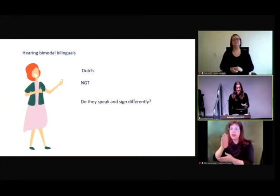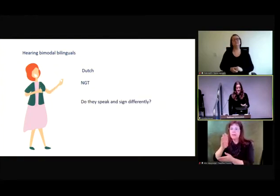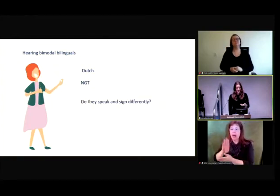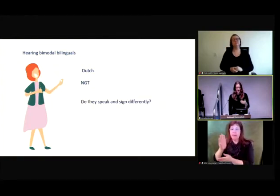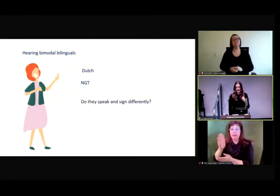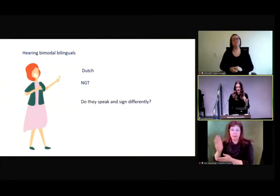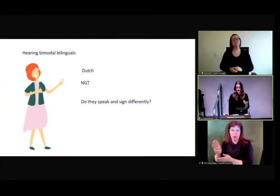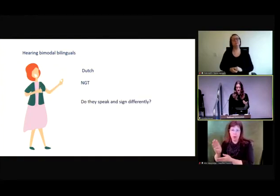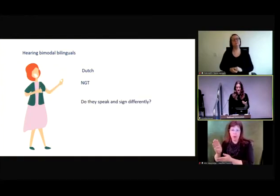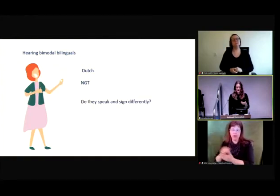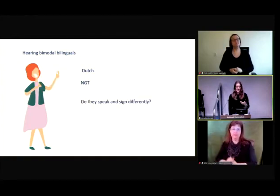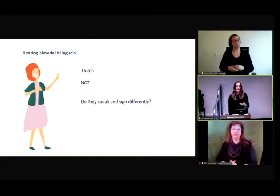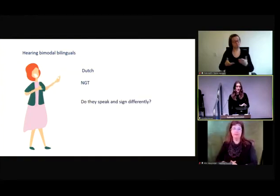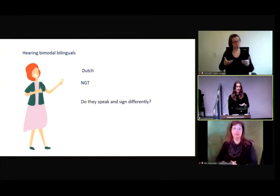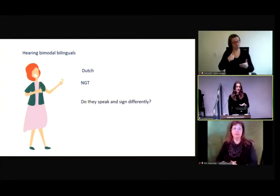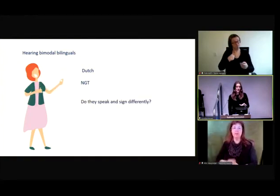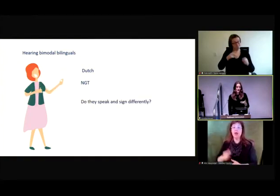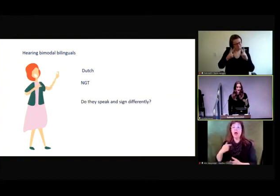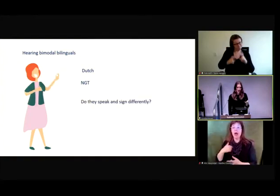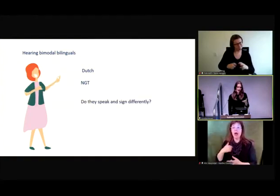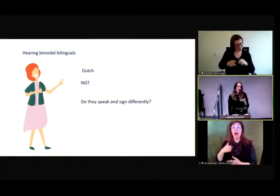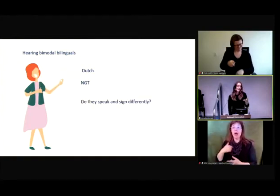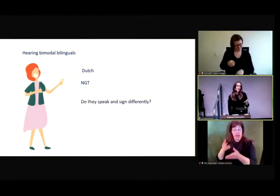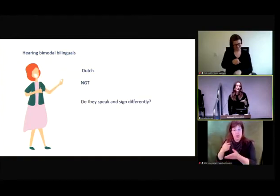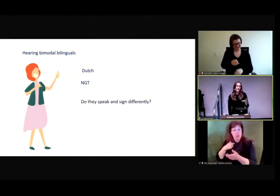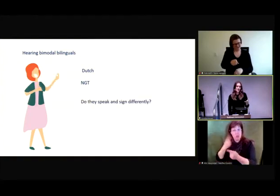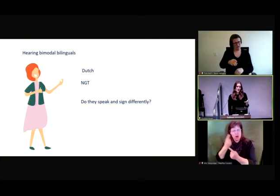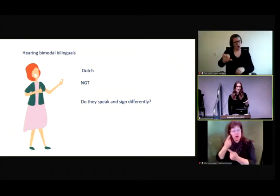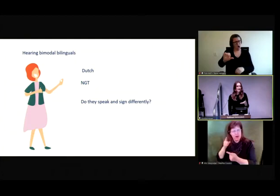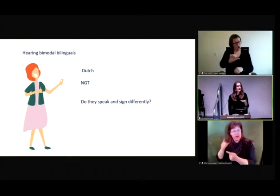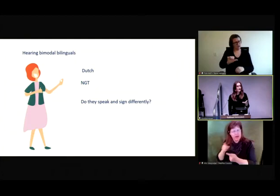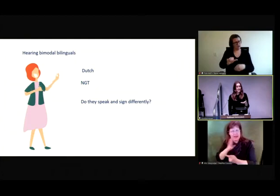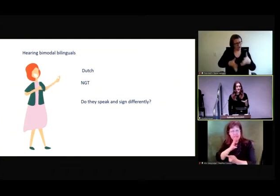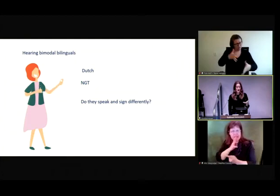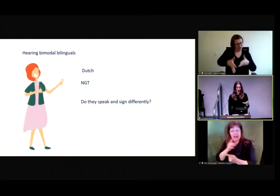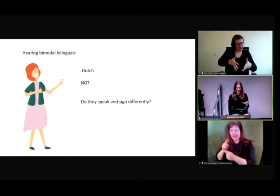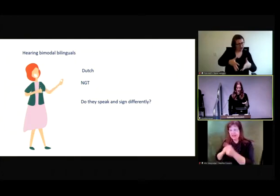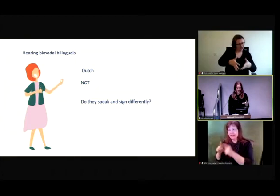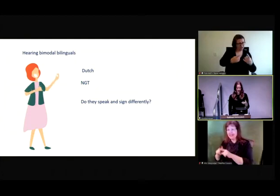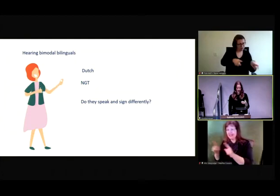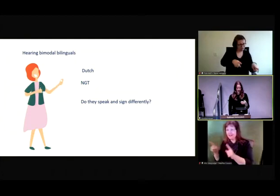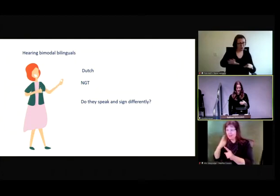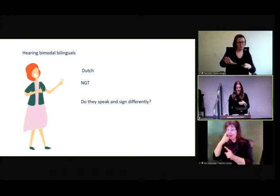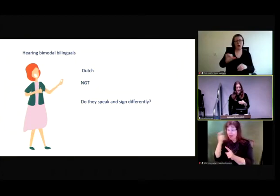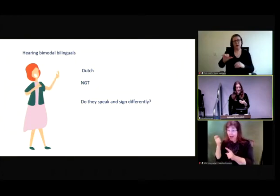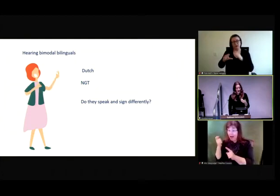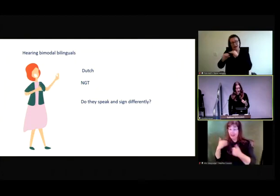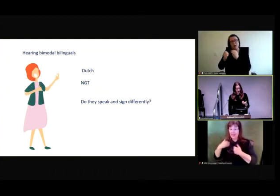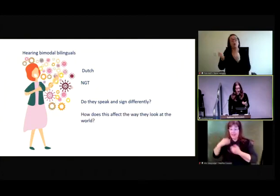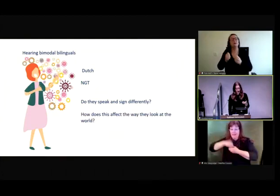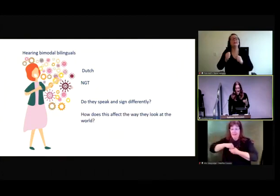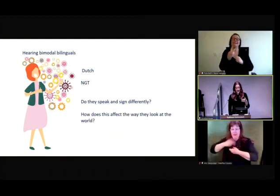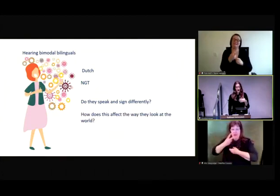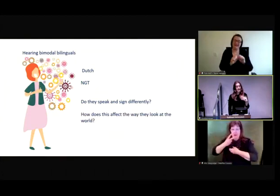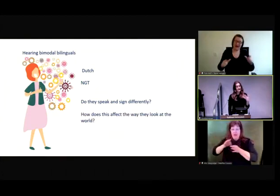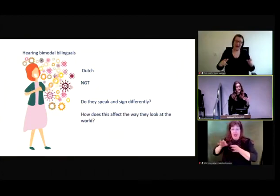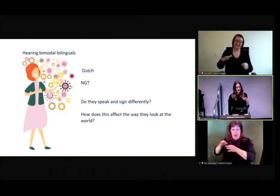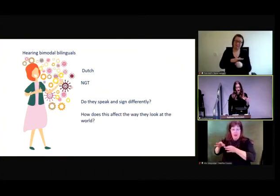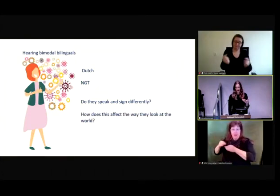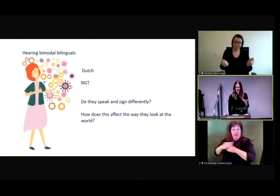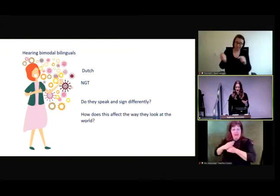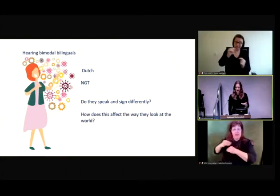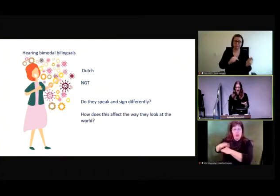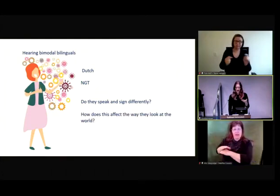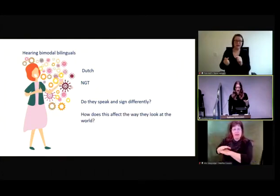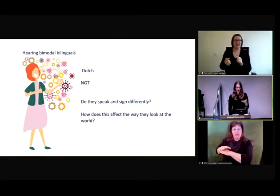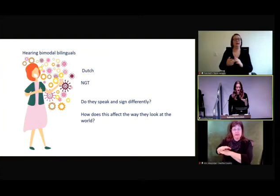I addressed whether they speak and sign differently because the 2 languages might influence each other. And I also addressed whether